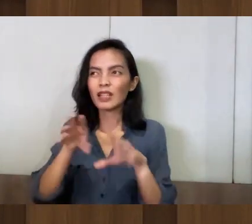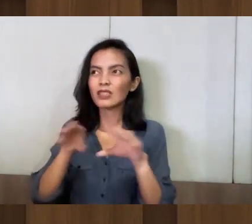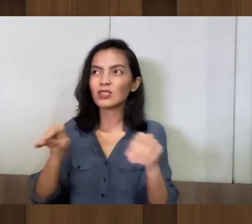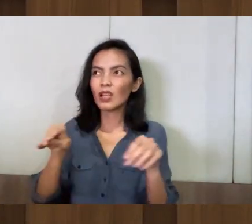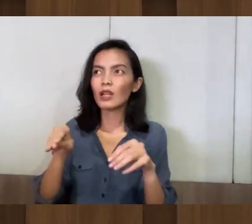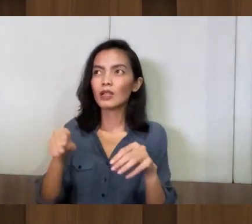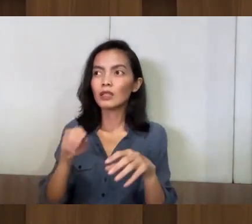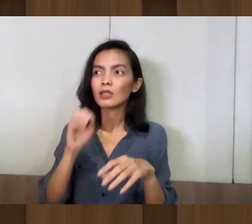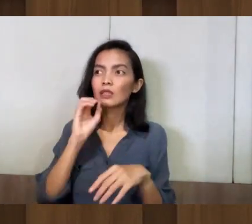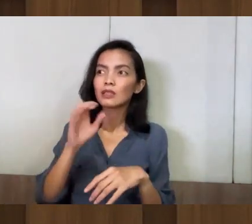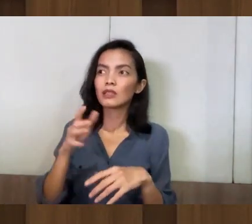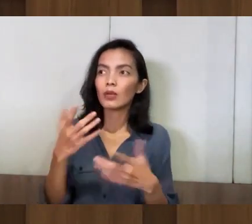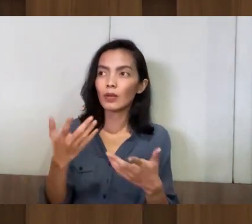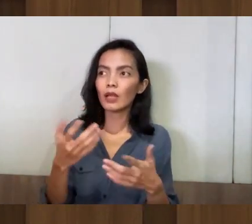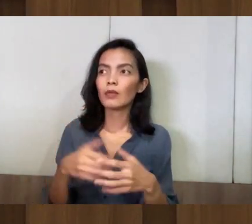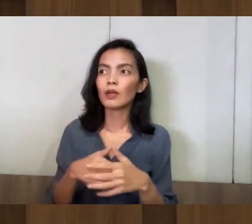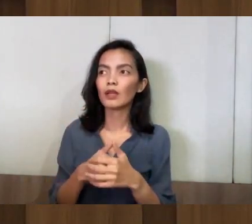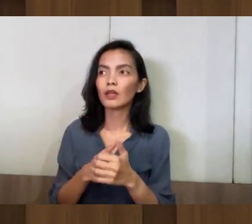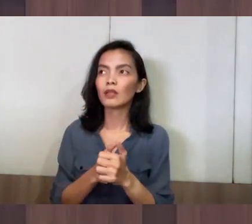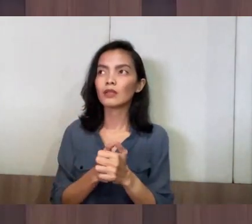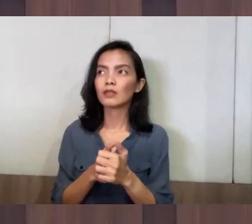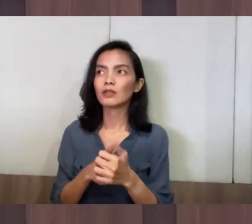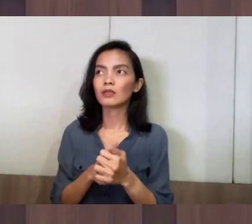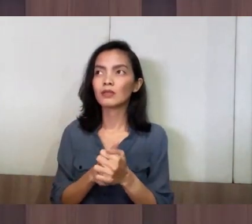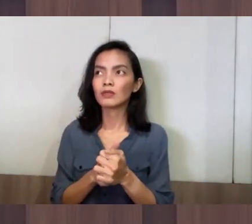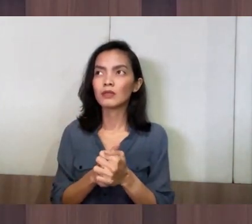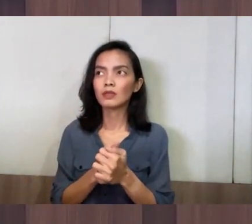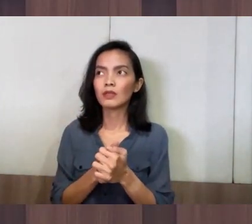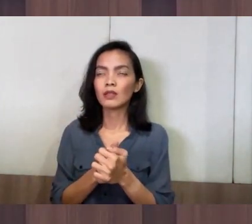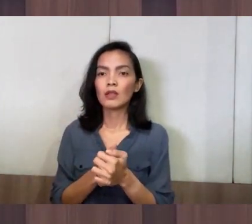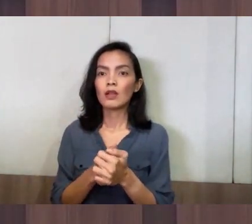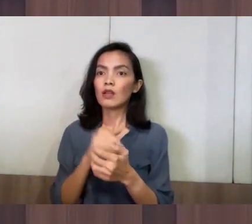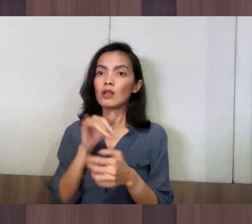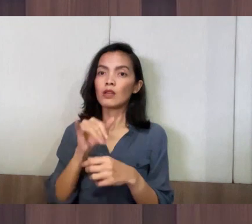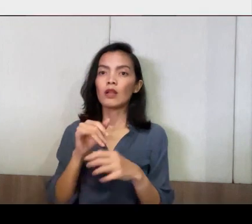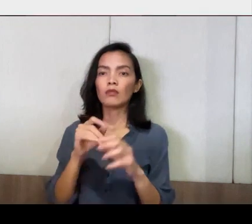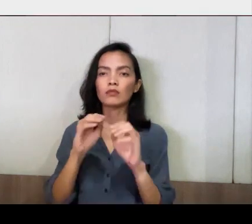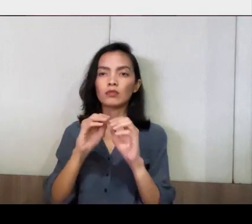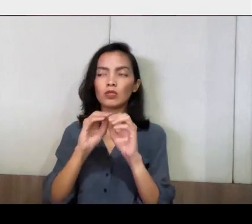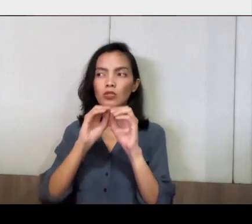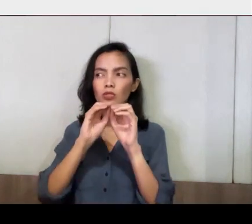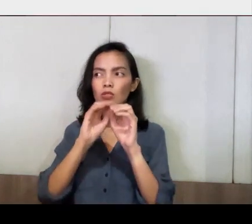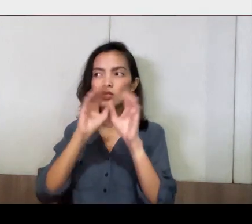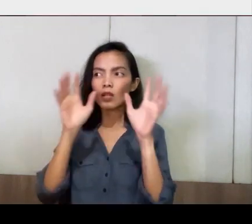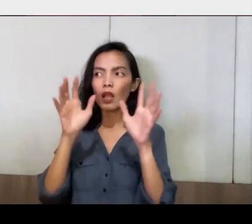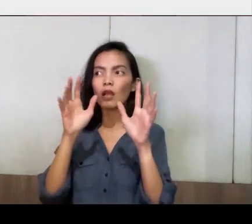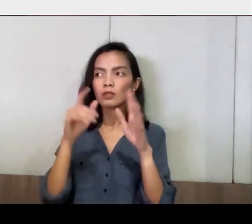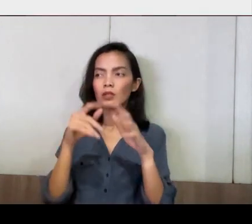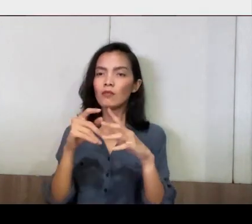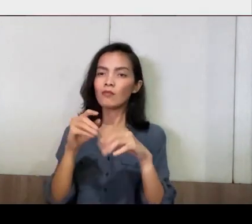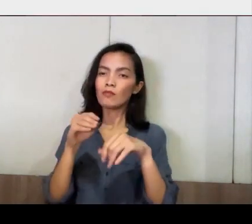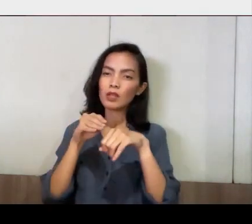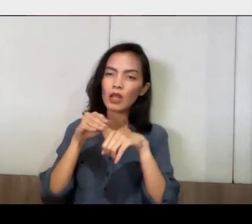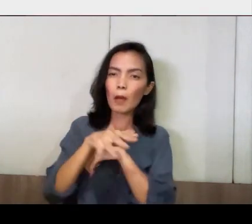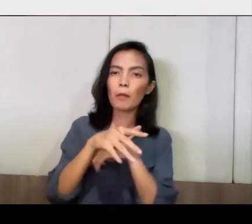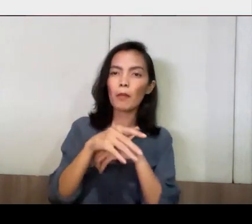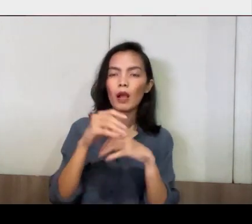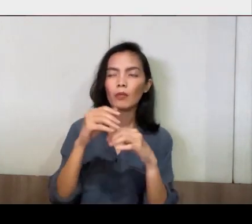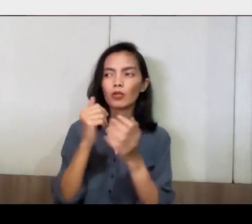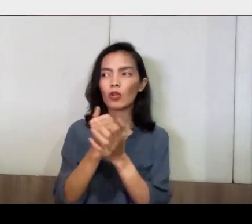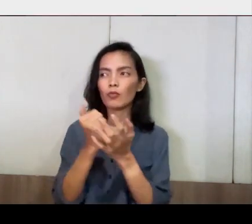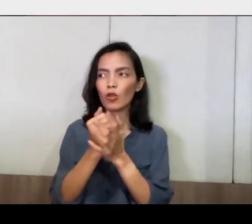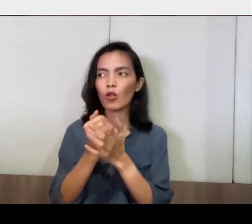years of our lives ahead, right? So the answer is, it is very impactful and significant as